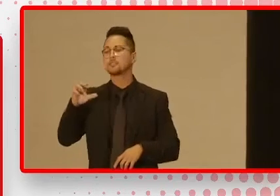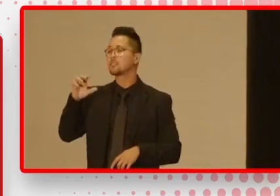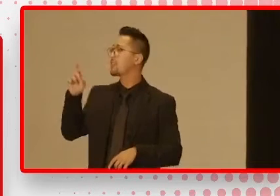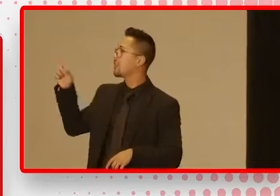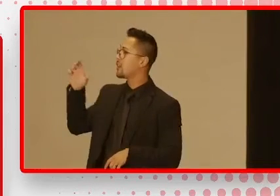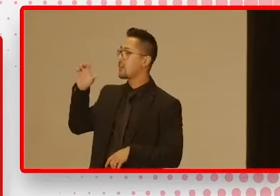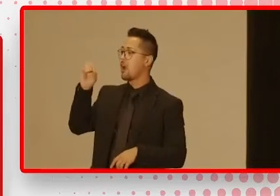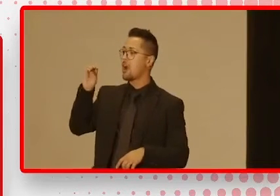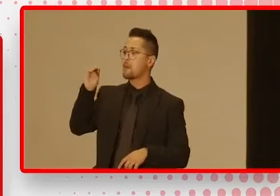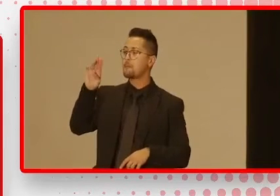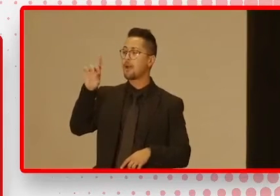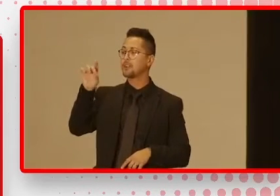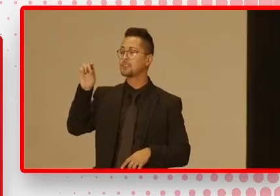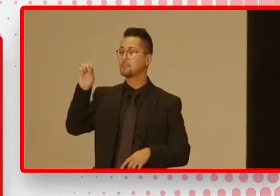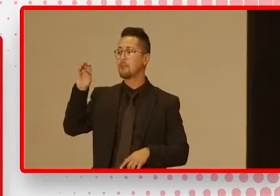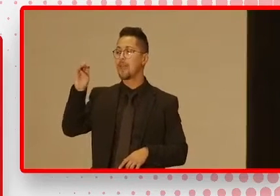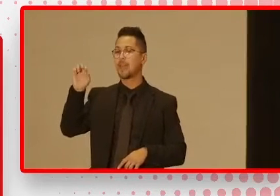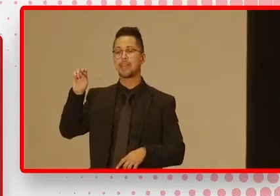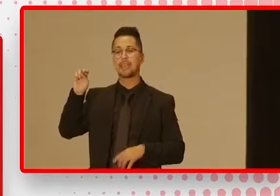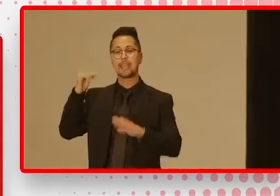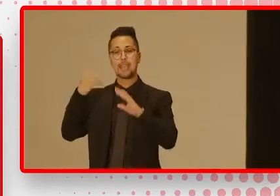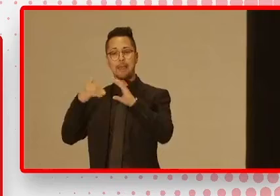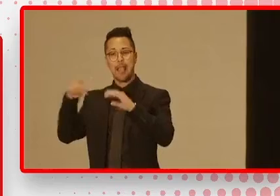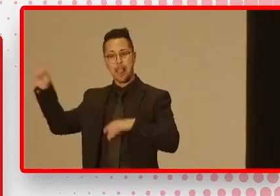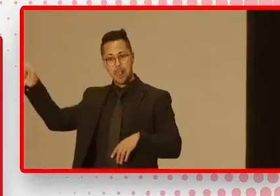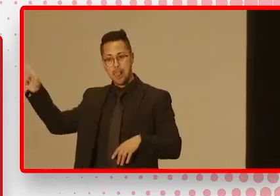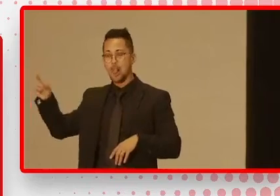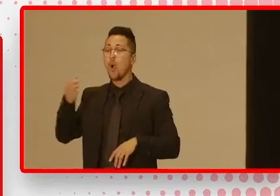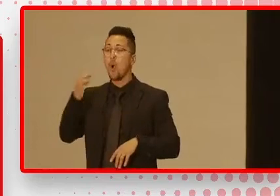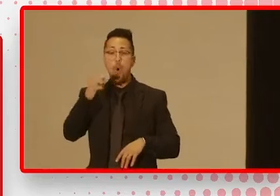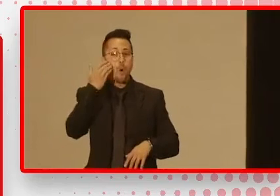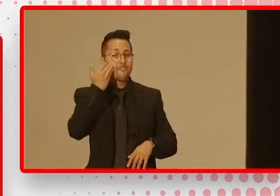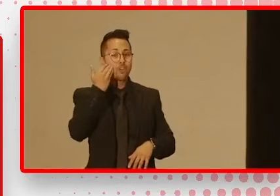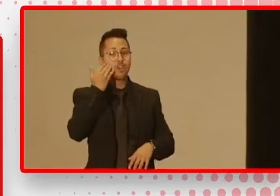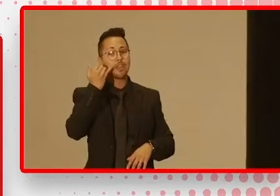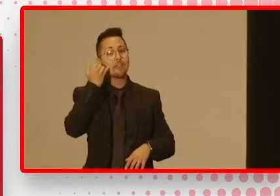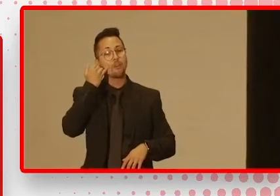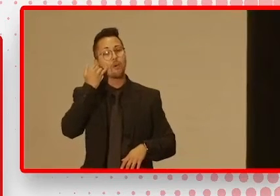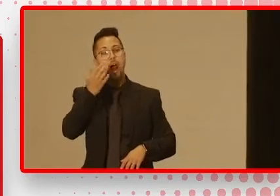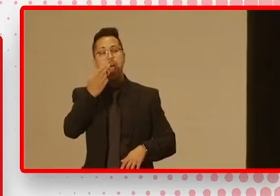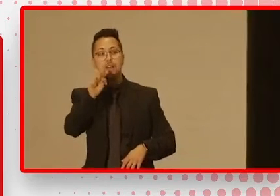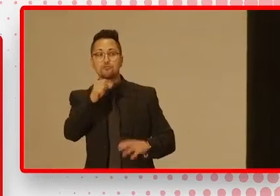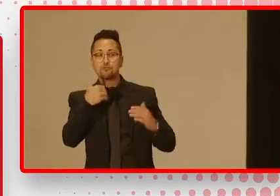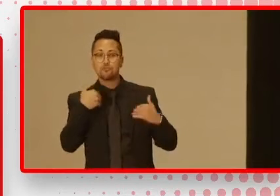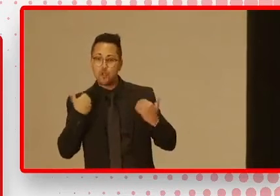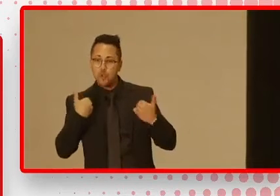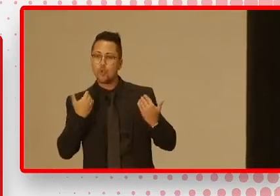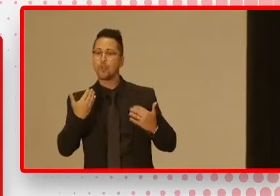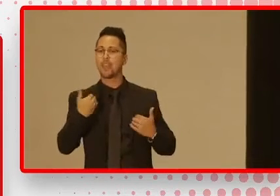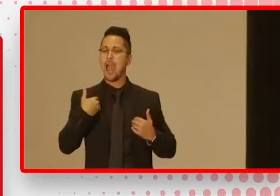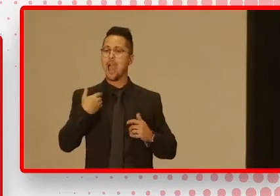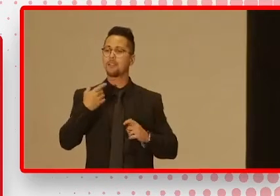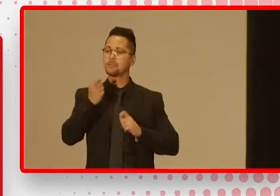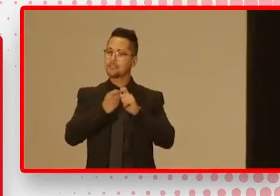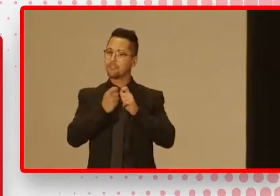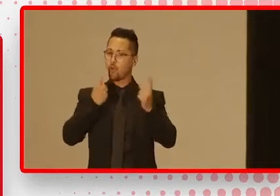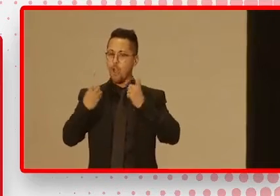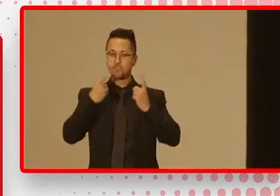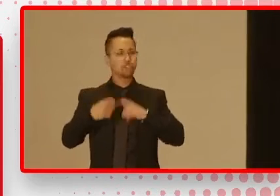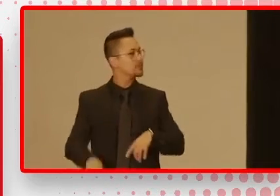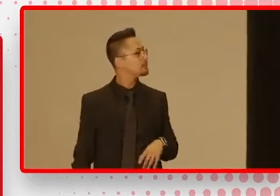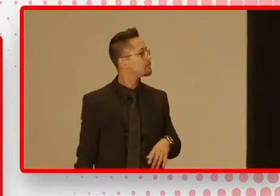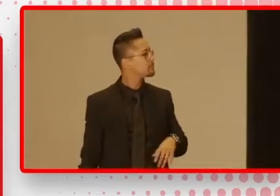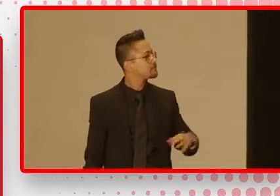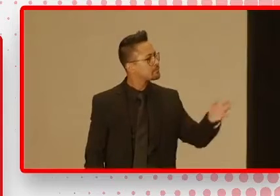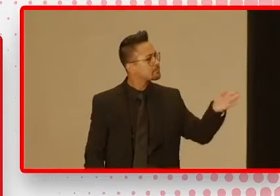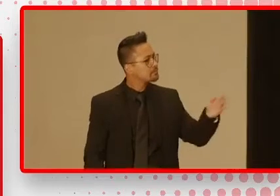or the VR transition youth if you are a high school student and have specific questions. Yes, ma'am.